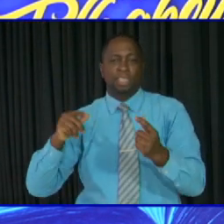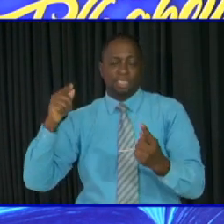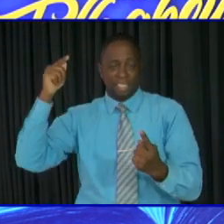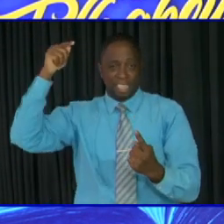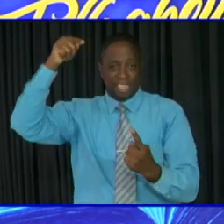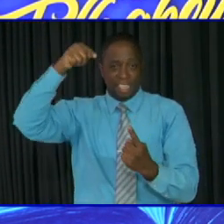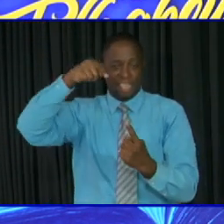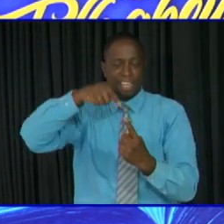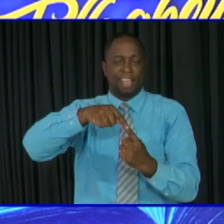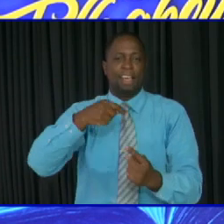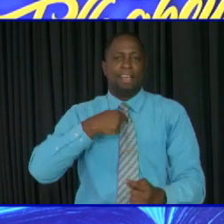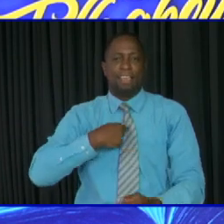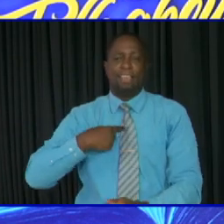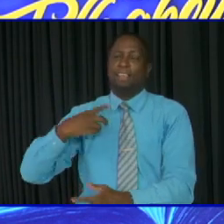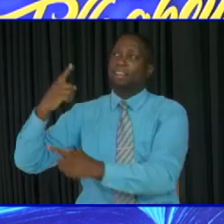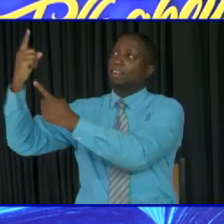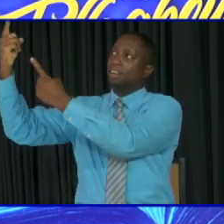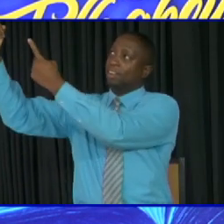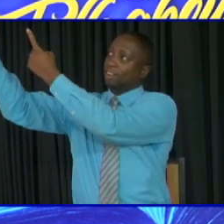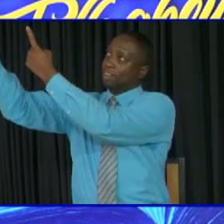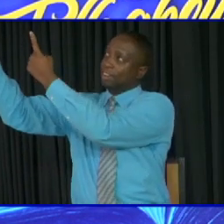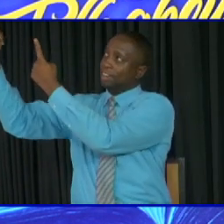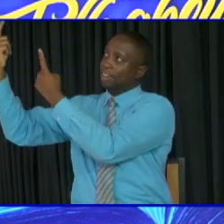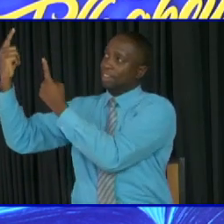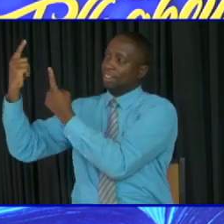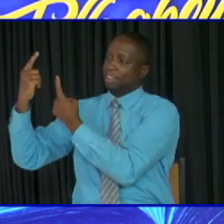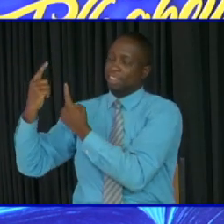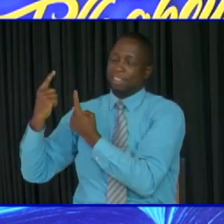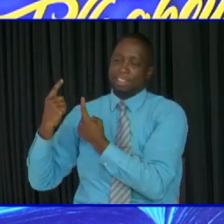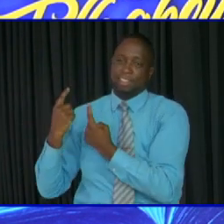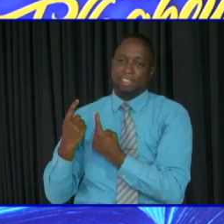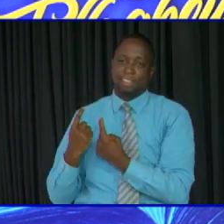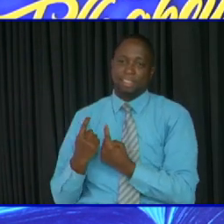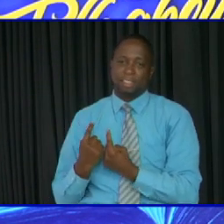fast till I